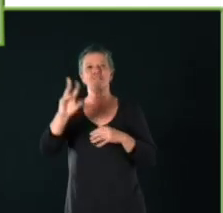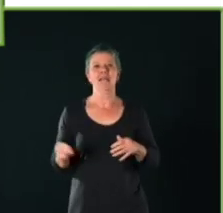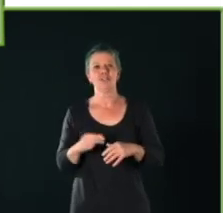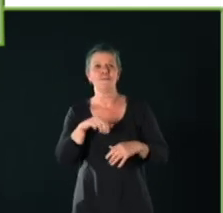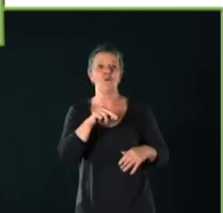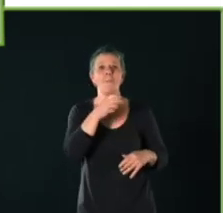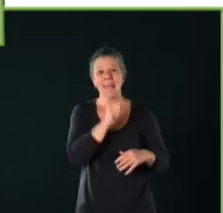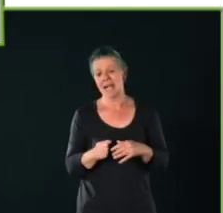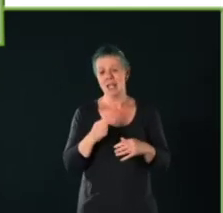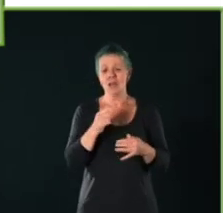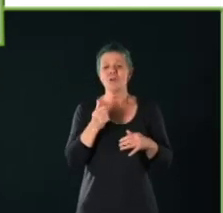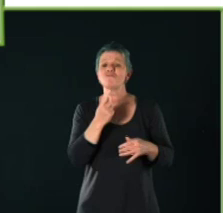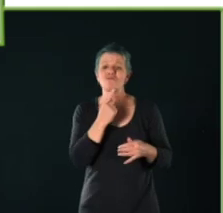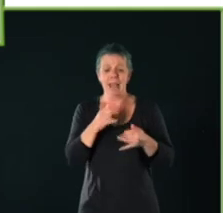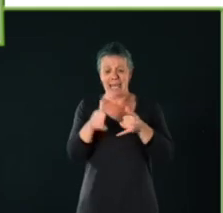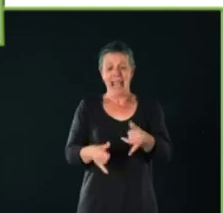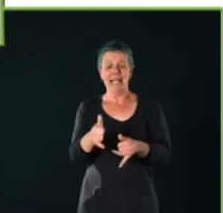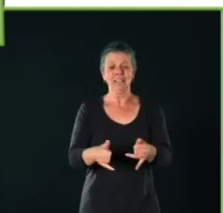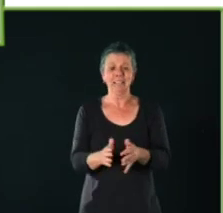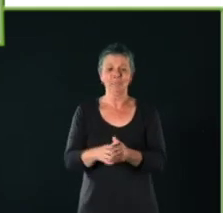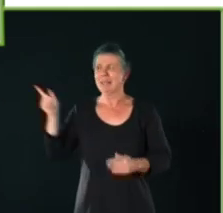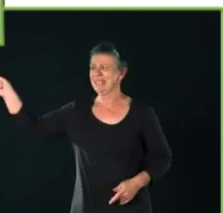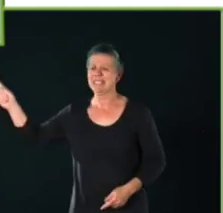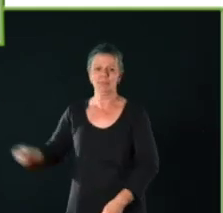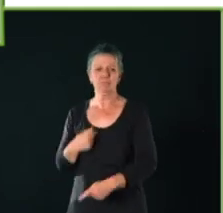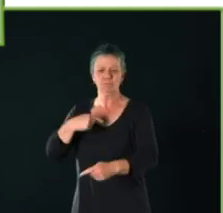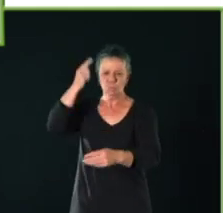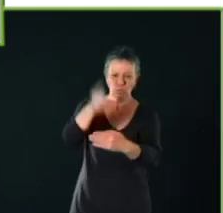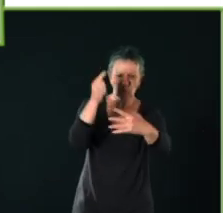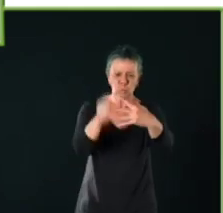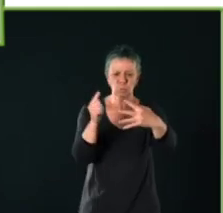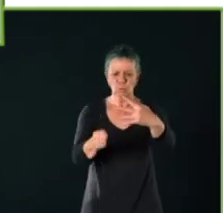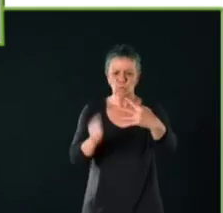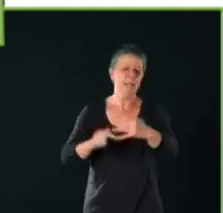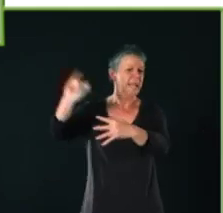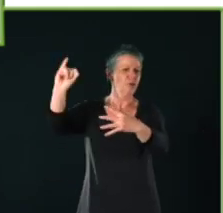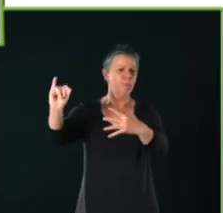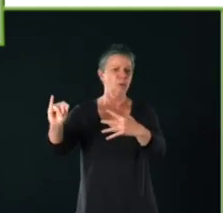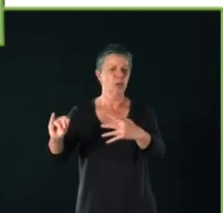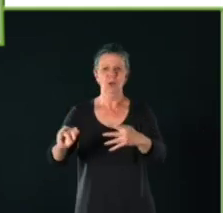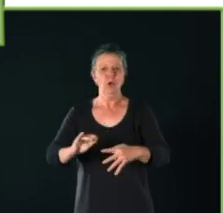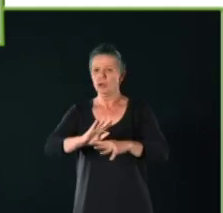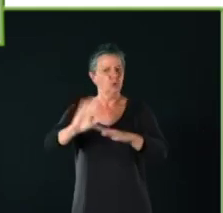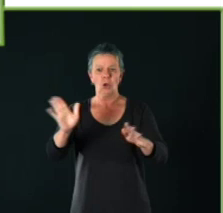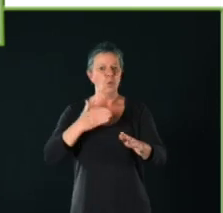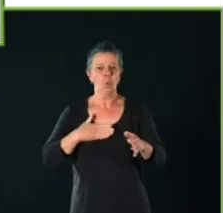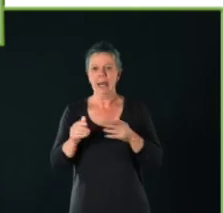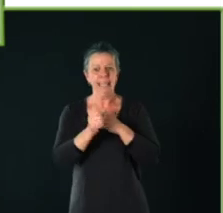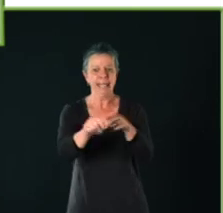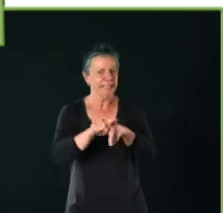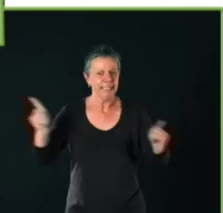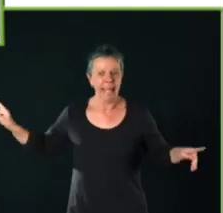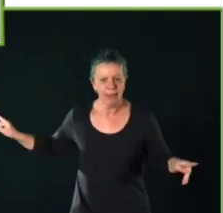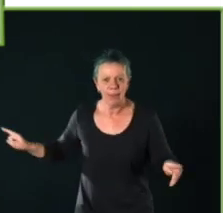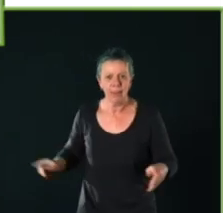for men. But he was a great man, but he was a total, you know, just I rule everything, which I think is horrible, which is what you don't